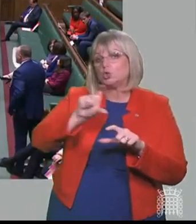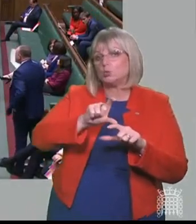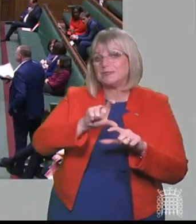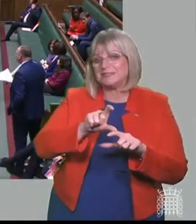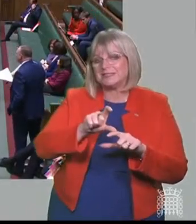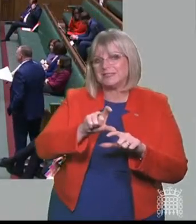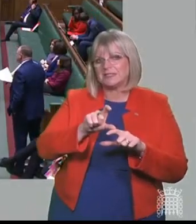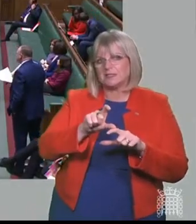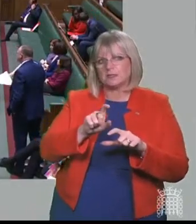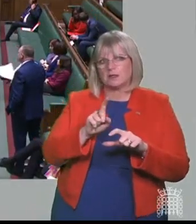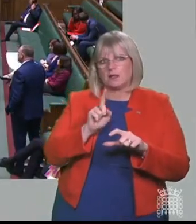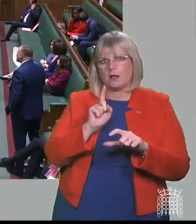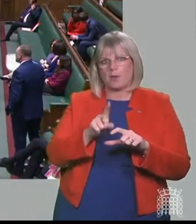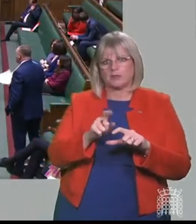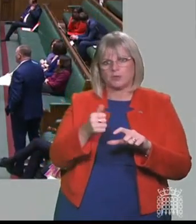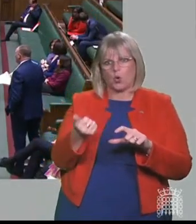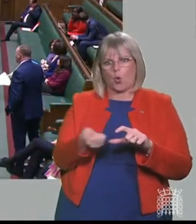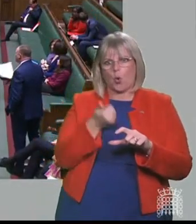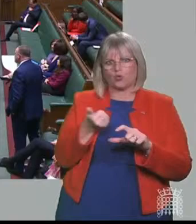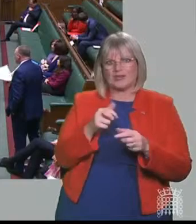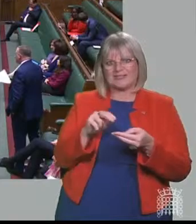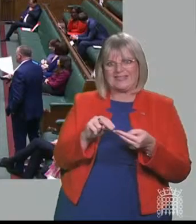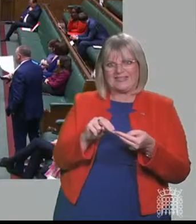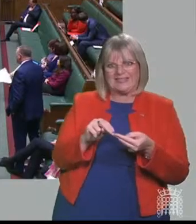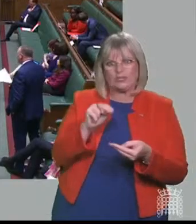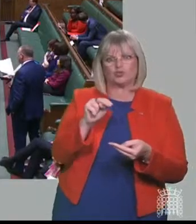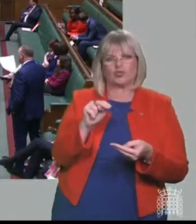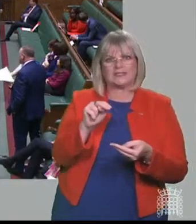so the Scotch whisky industry is still paying